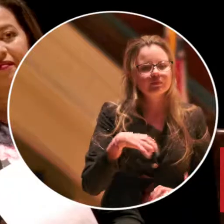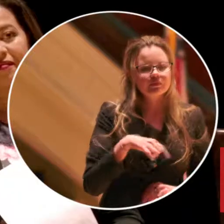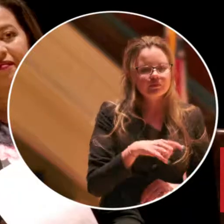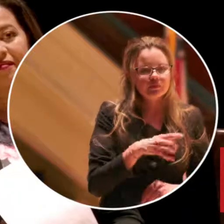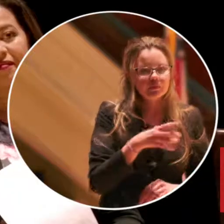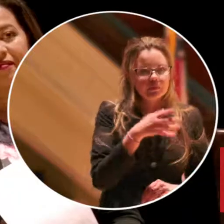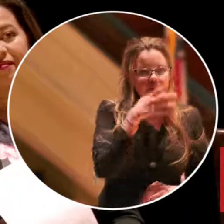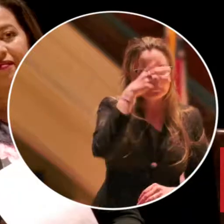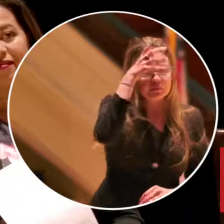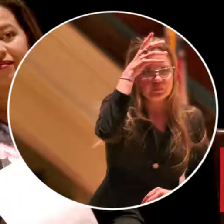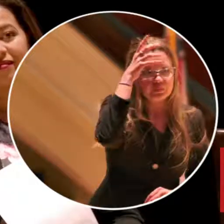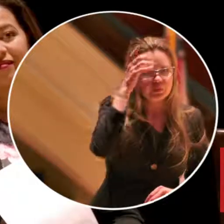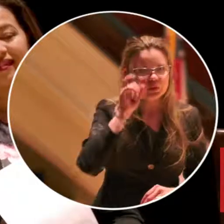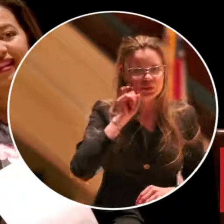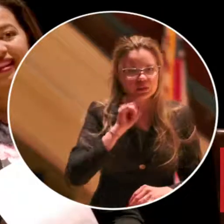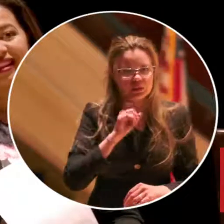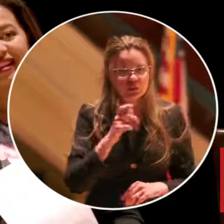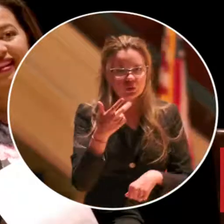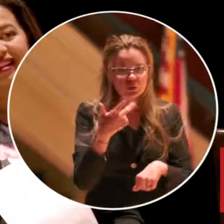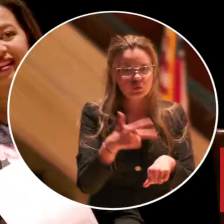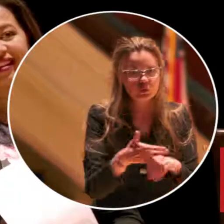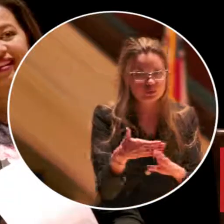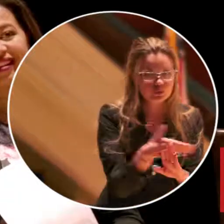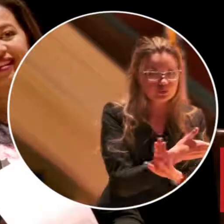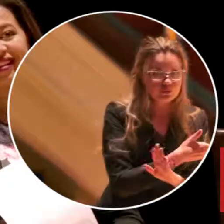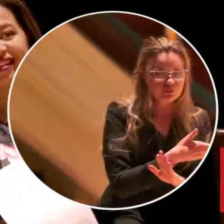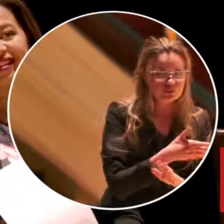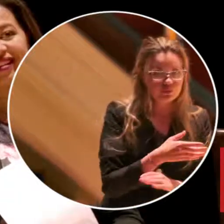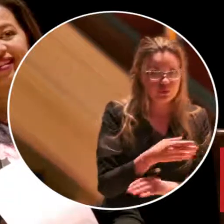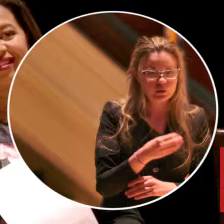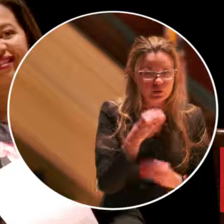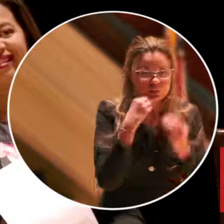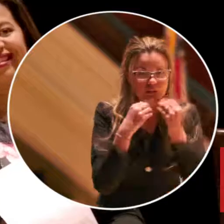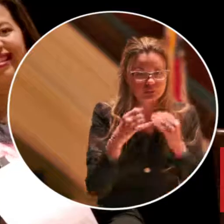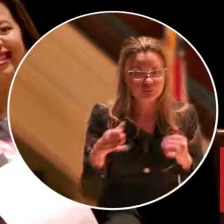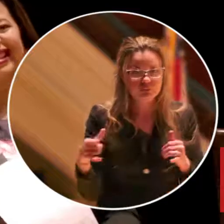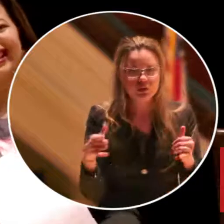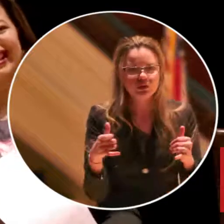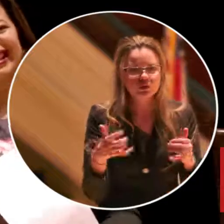3 times prior to this dinner party, so at the time they already had 3 children.